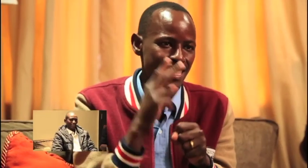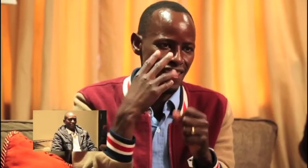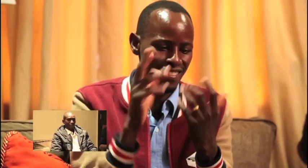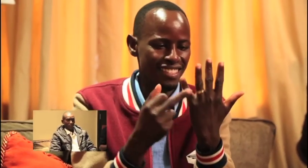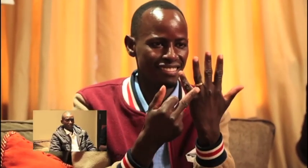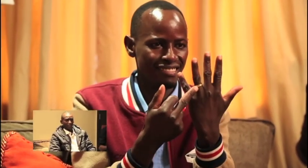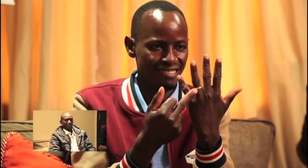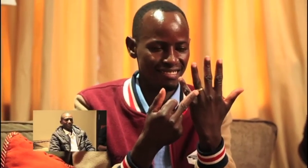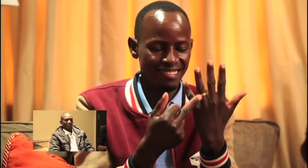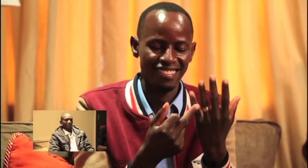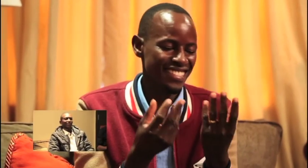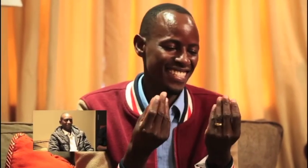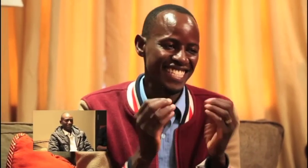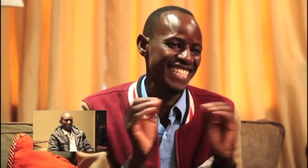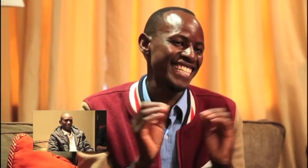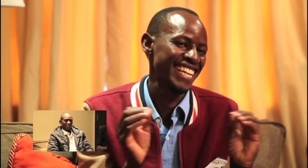During the vows,